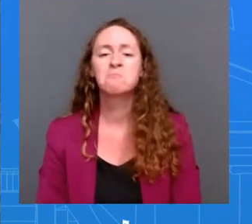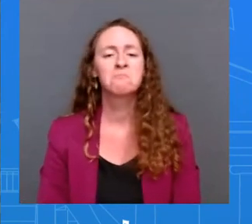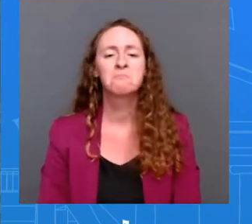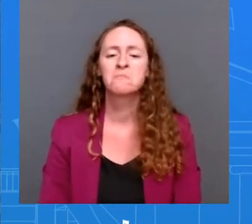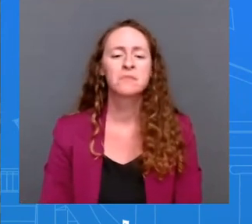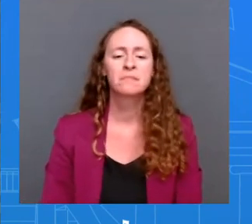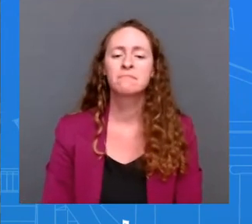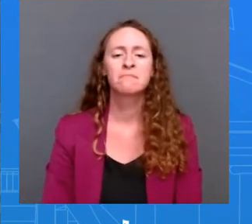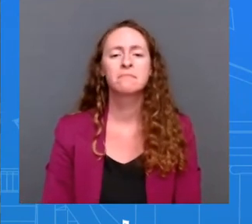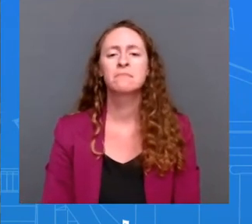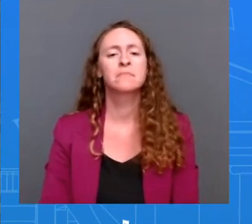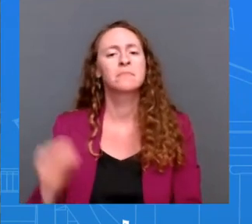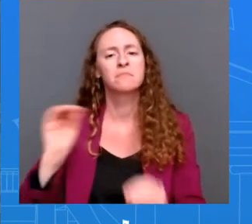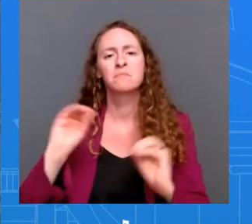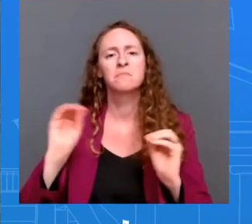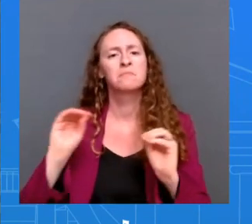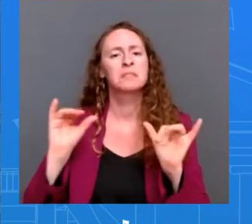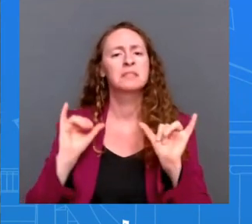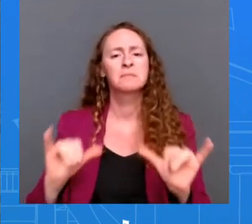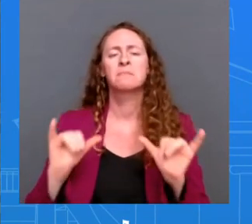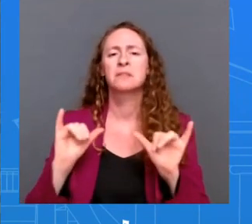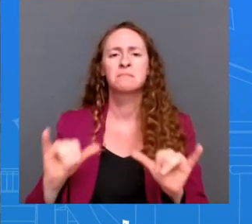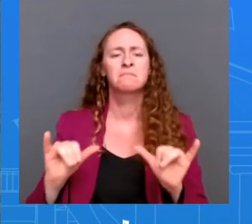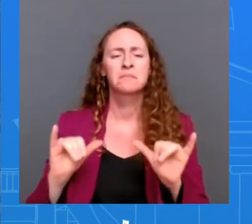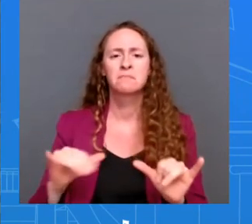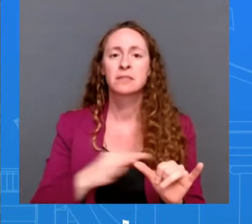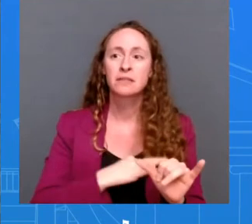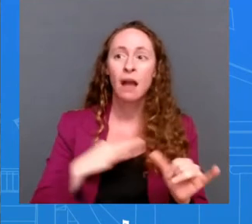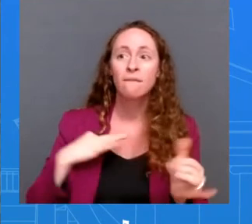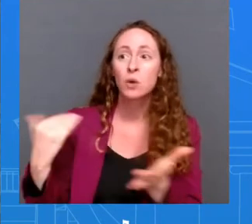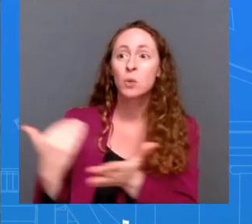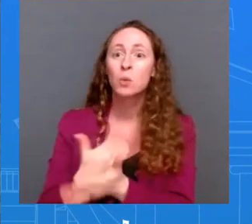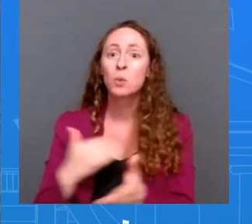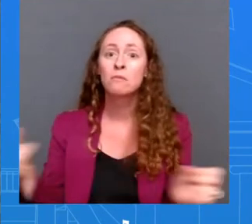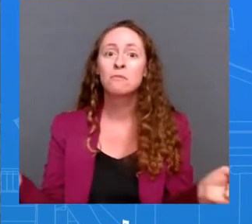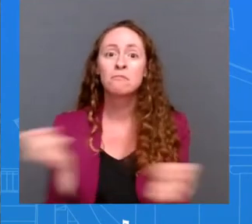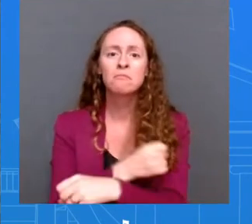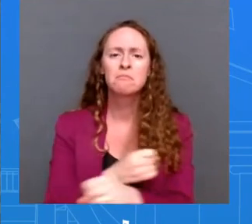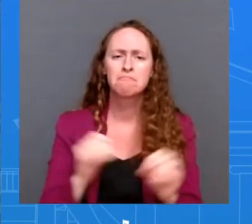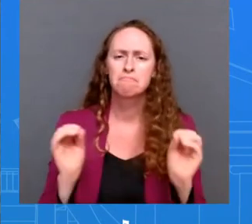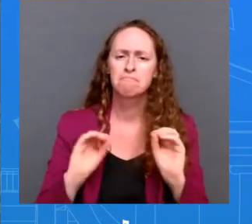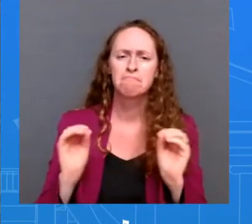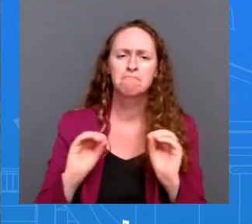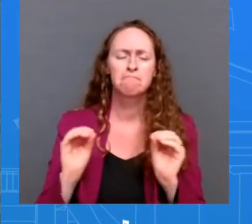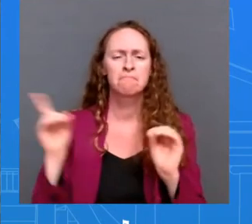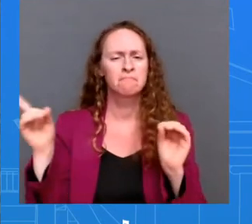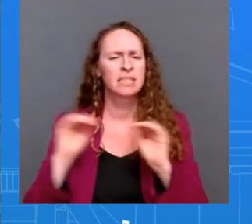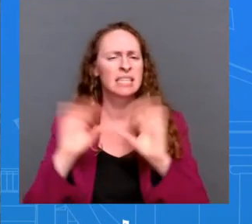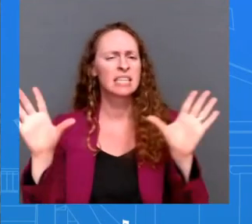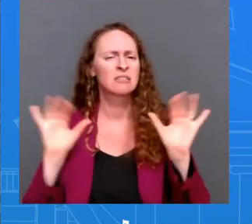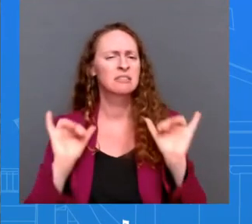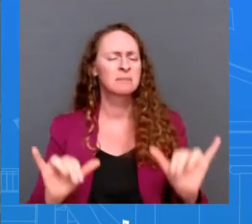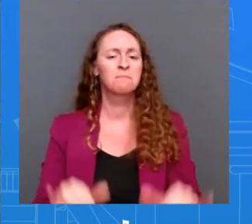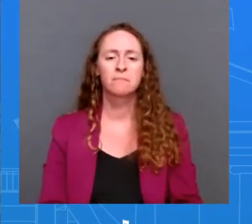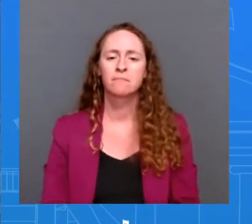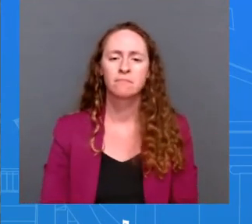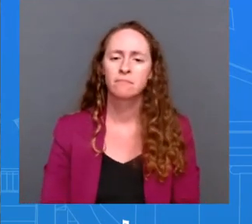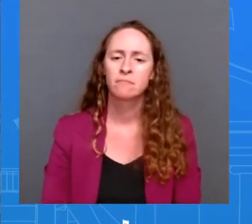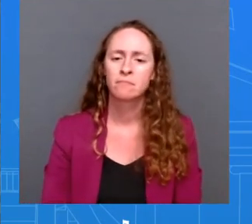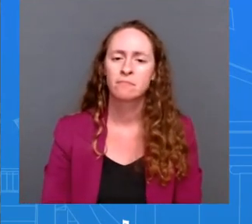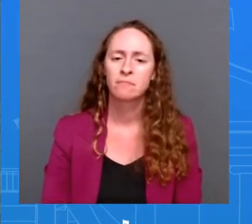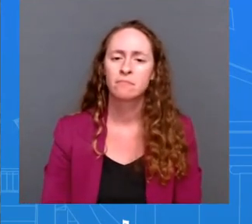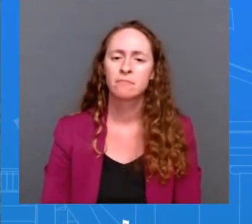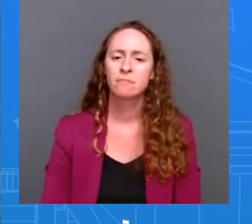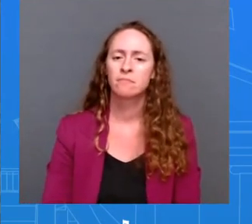has been very clear, I think I answered some of this yesterday, that he believes in the independent role of the inspector generals and that they serve